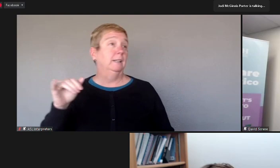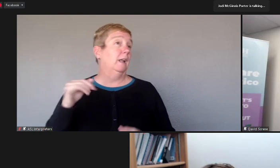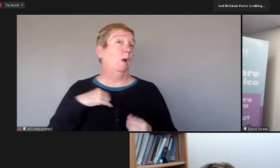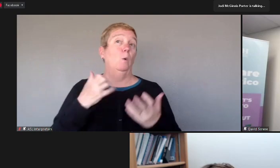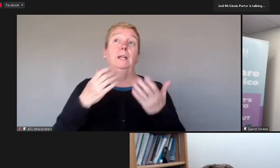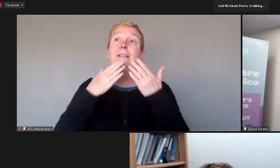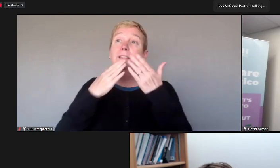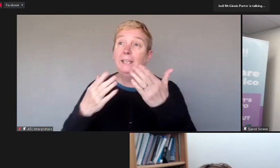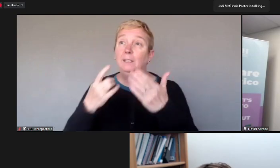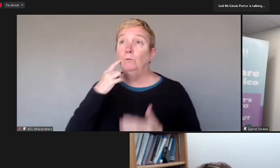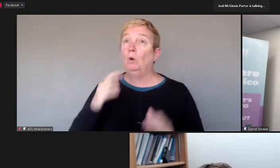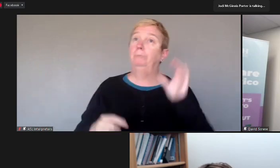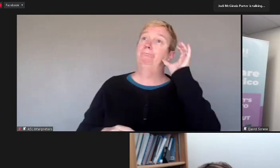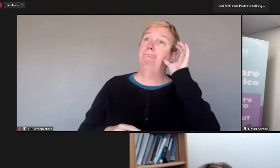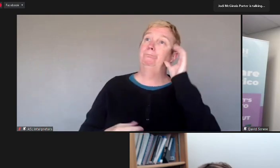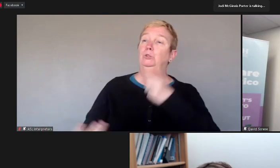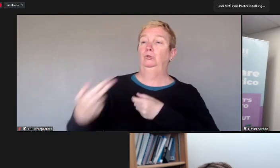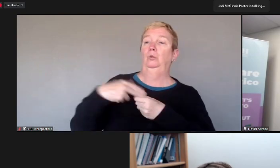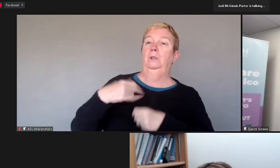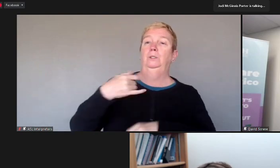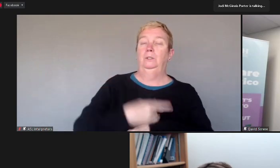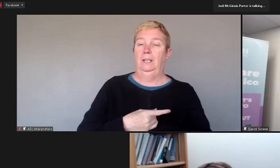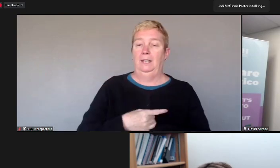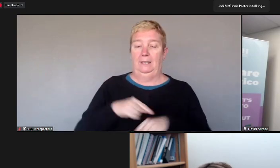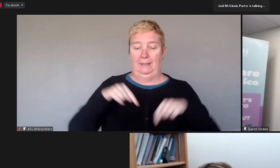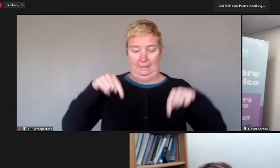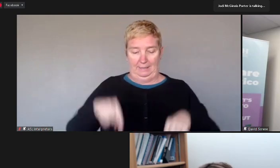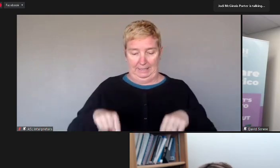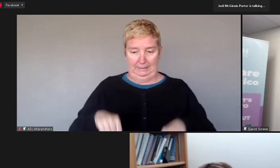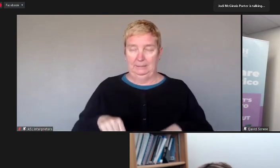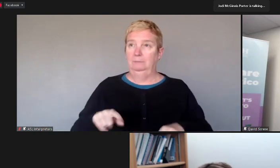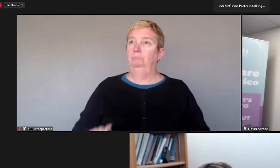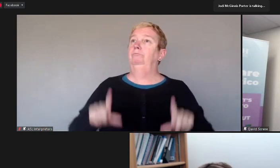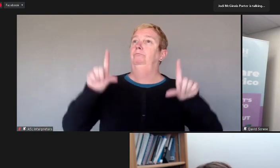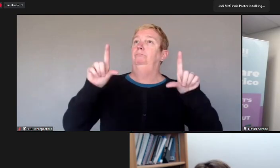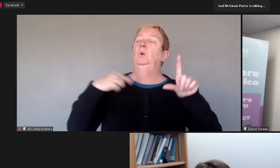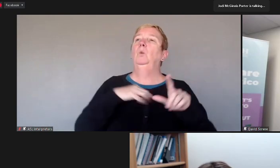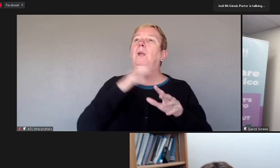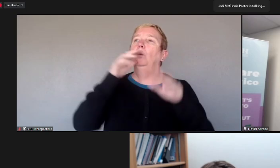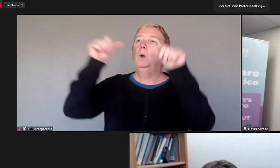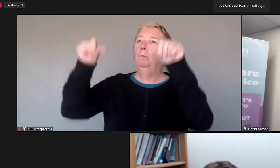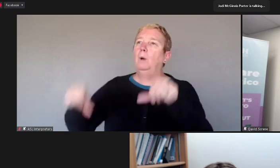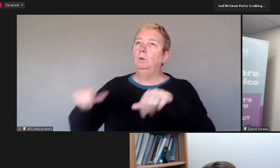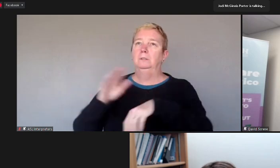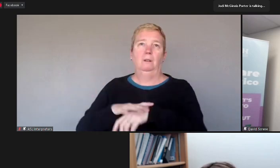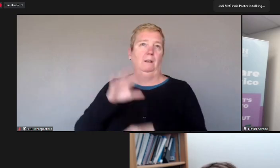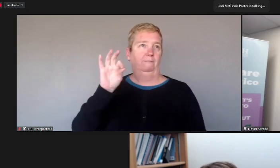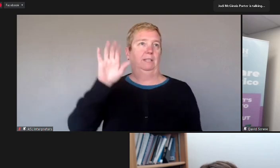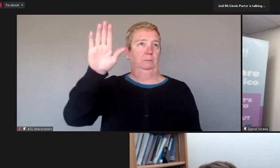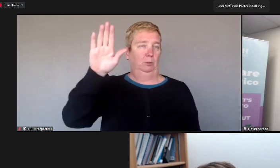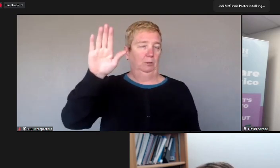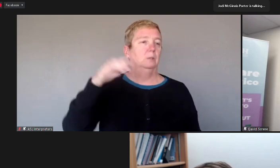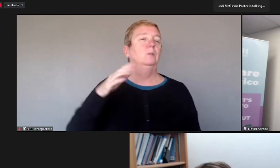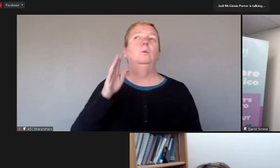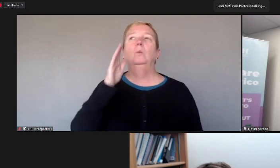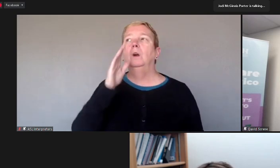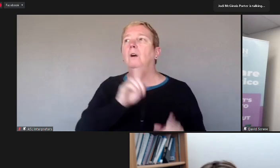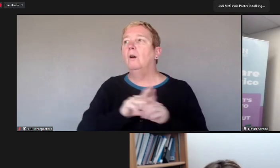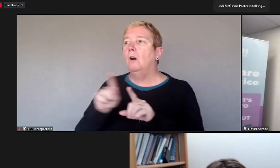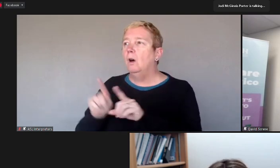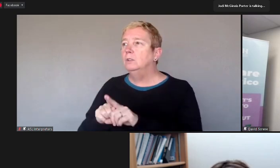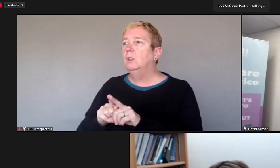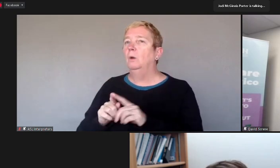for listening today. A copy of this will be immediately available streaming on Facebook. We will also post